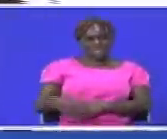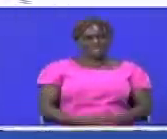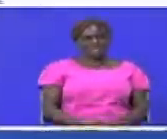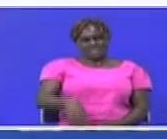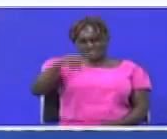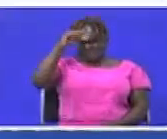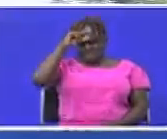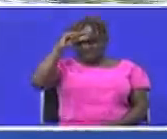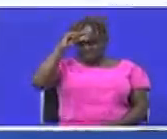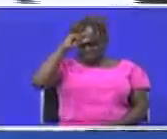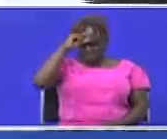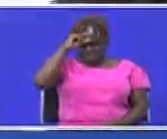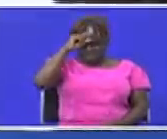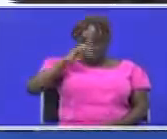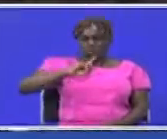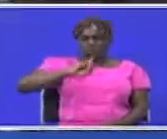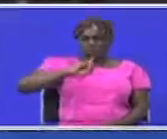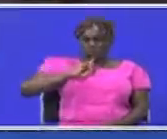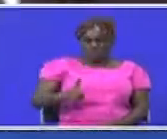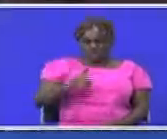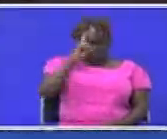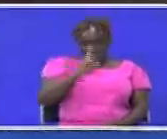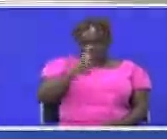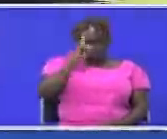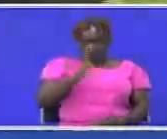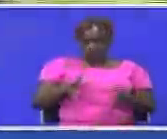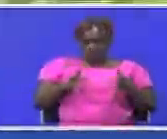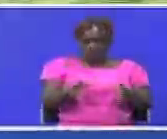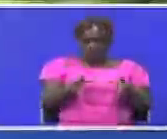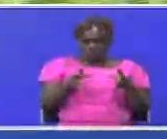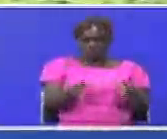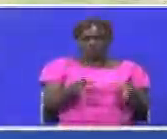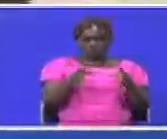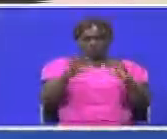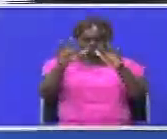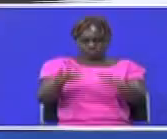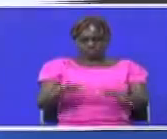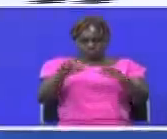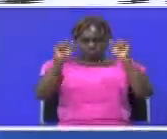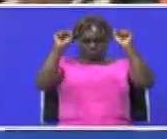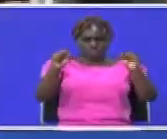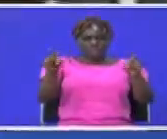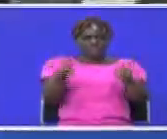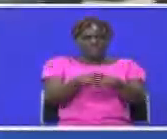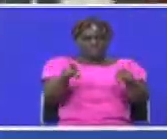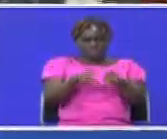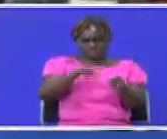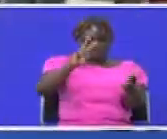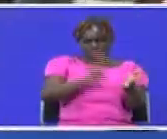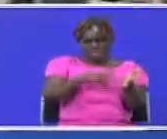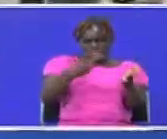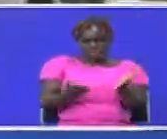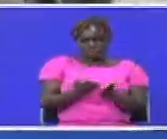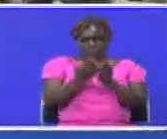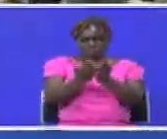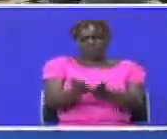The government has come under harsh criticism for using excessive force to quell the demonstrations, as well as failing to provide